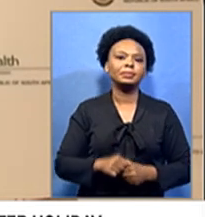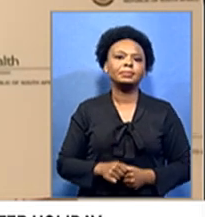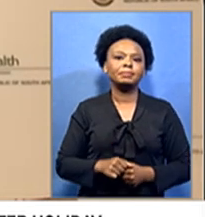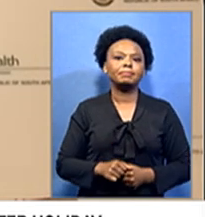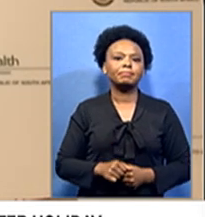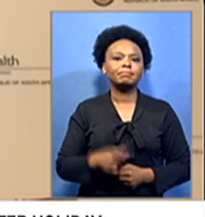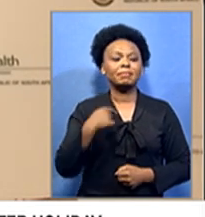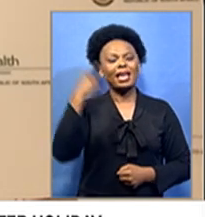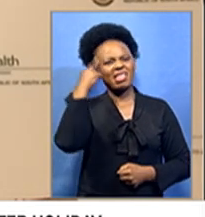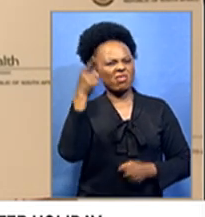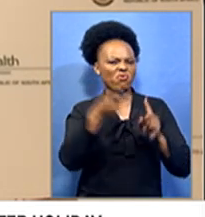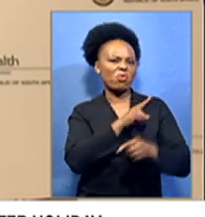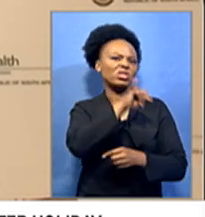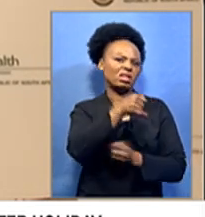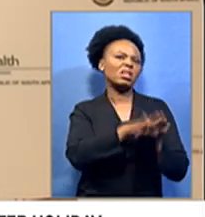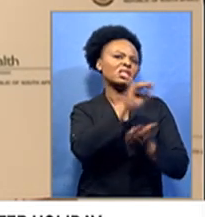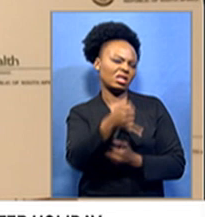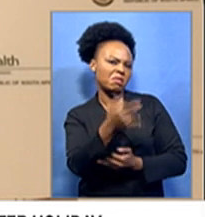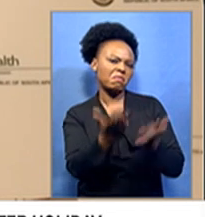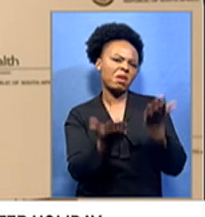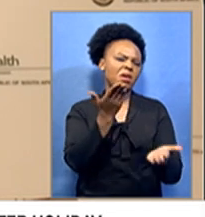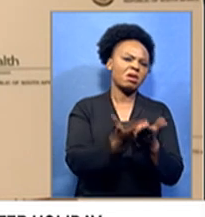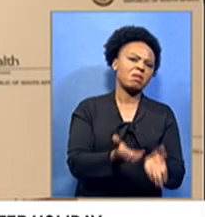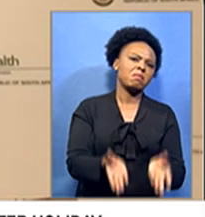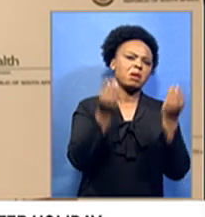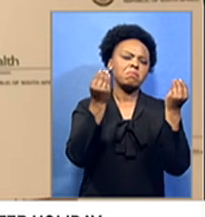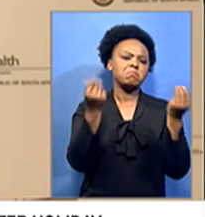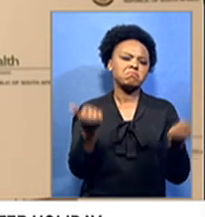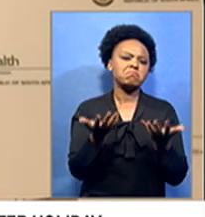Johnson & Johnson, we should get about 9